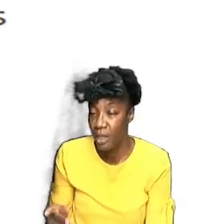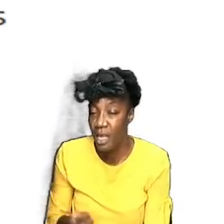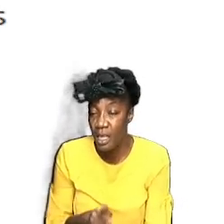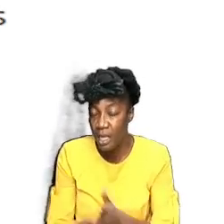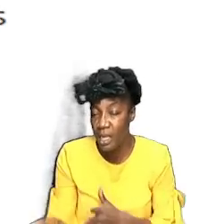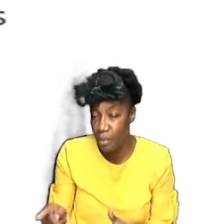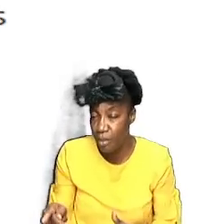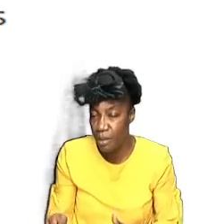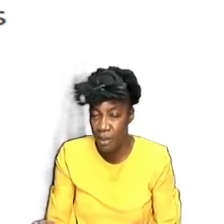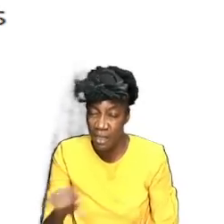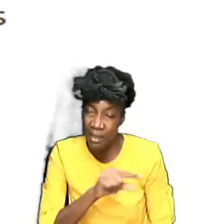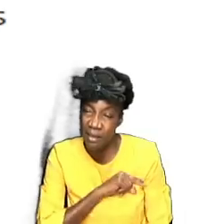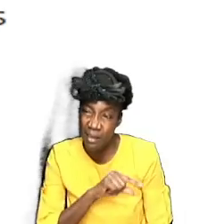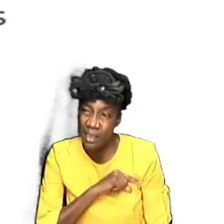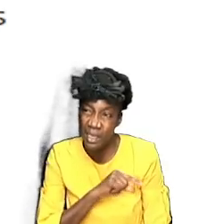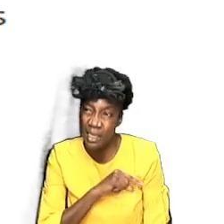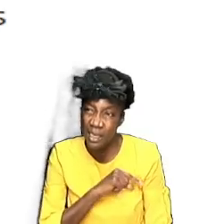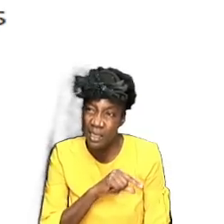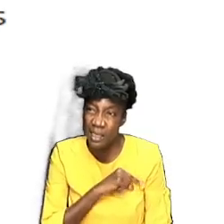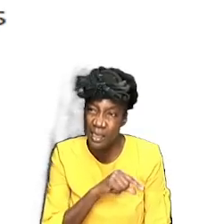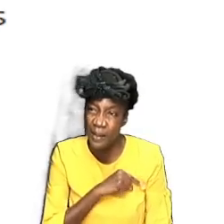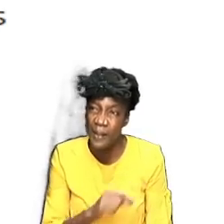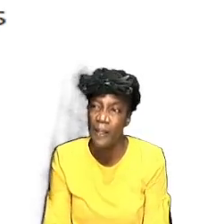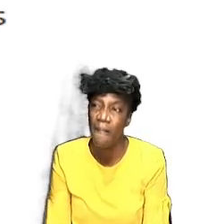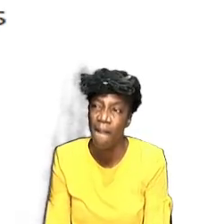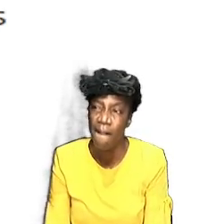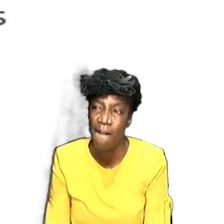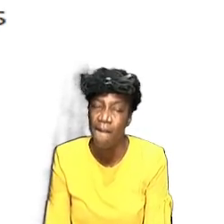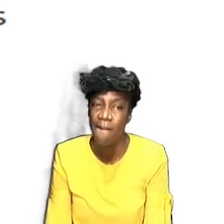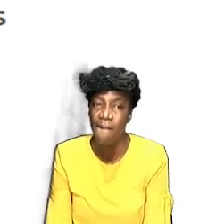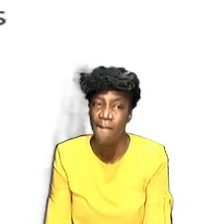people is guilt. And I've been talking about this because